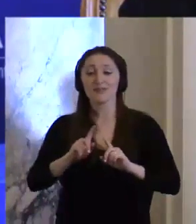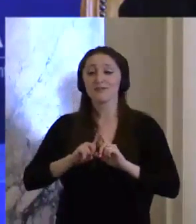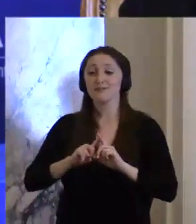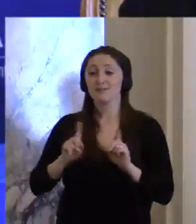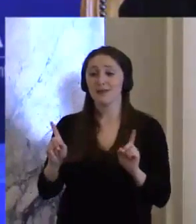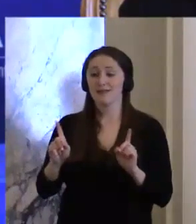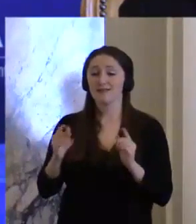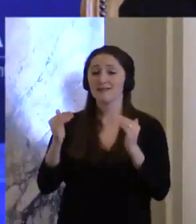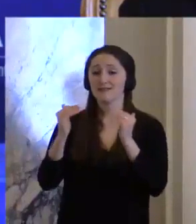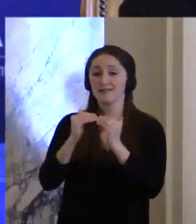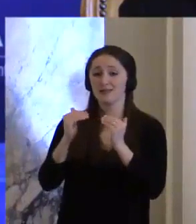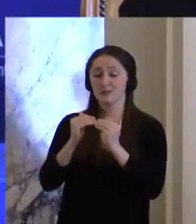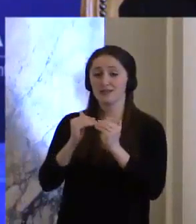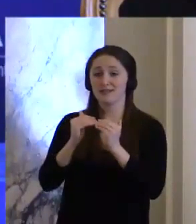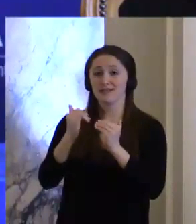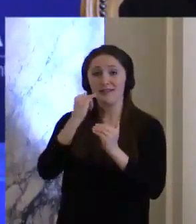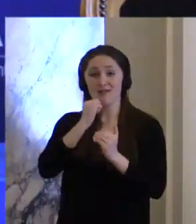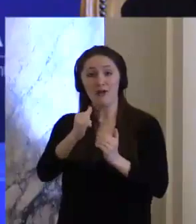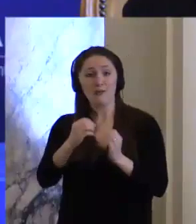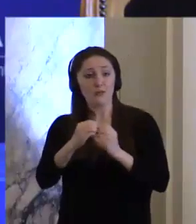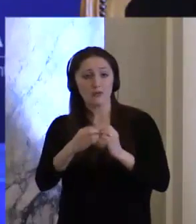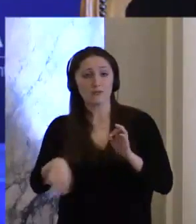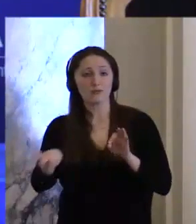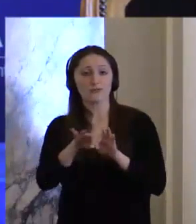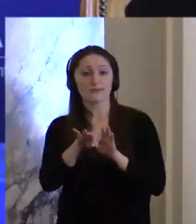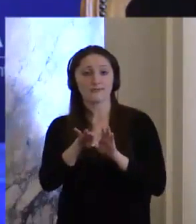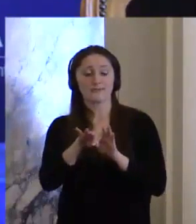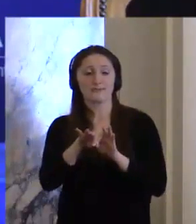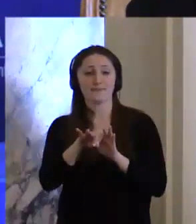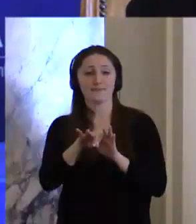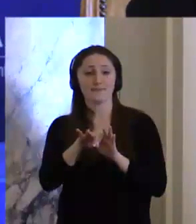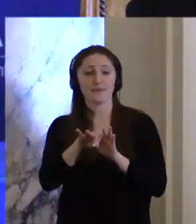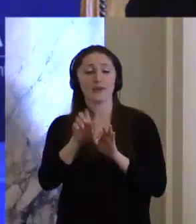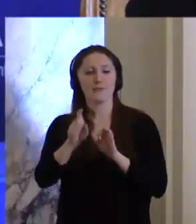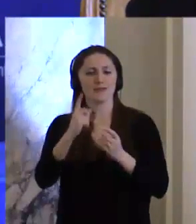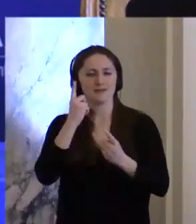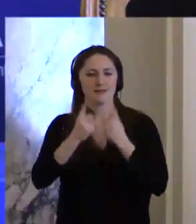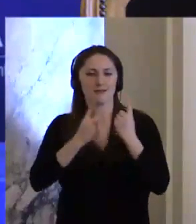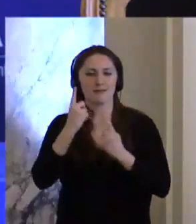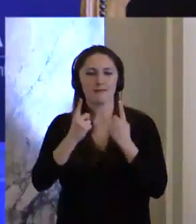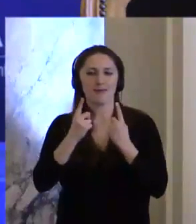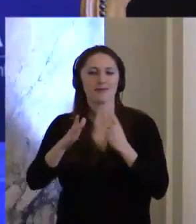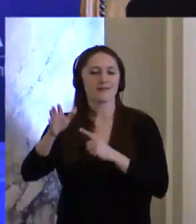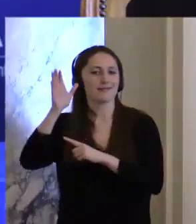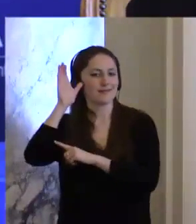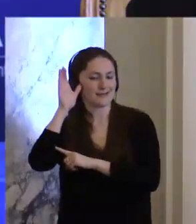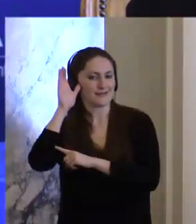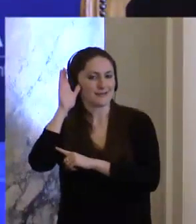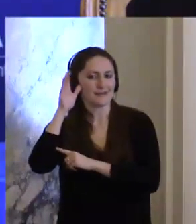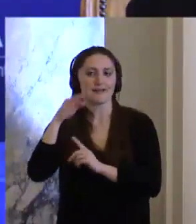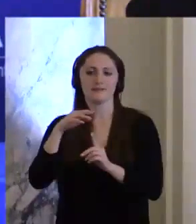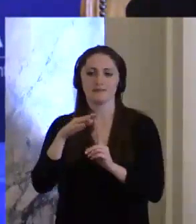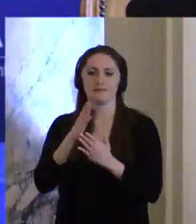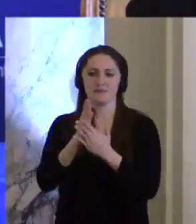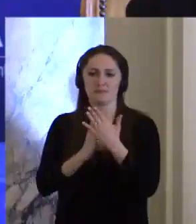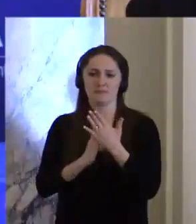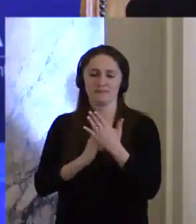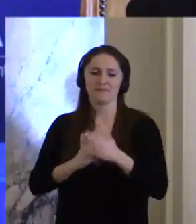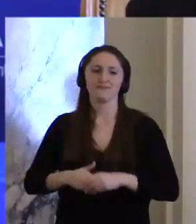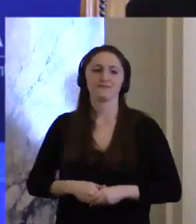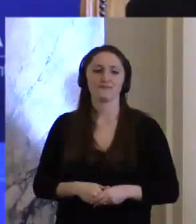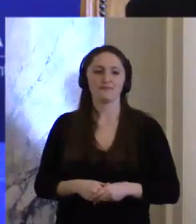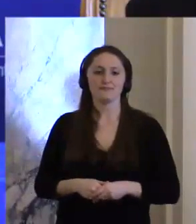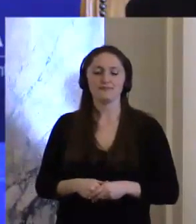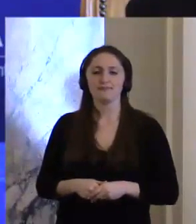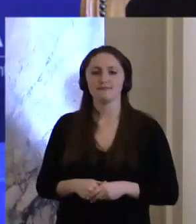is equally, if not perhaps more important, to consider the listening aspect. ¿De qué nos sirve